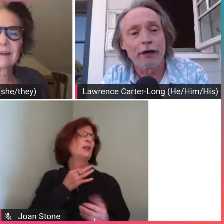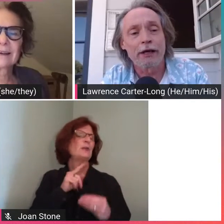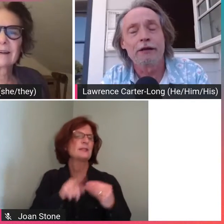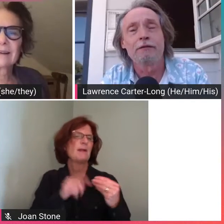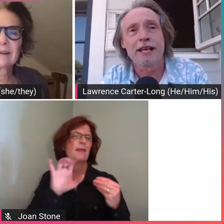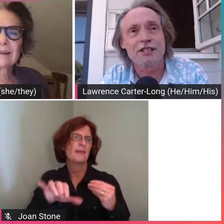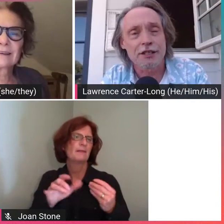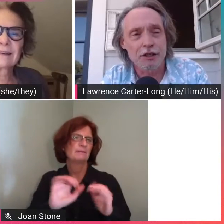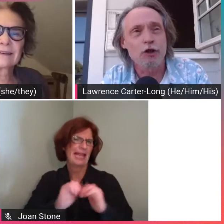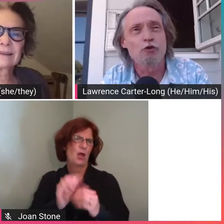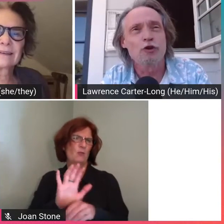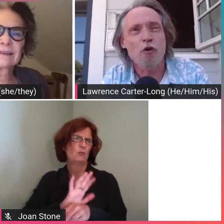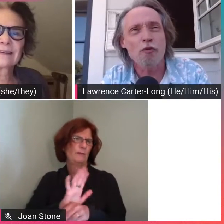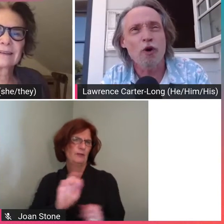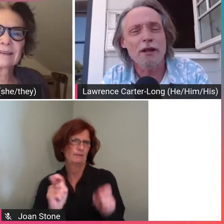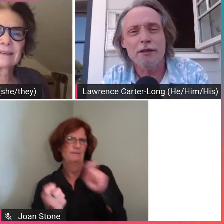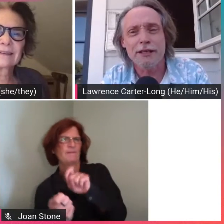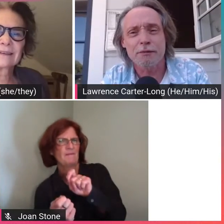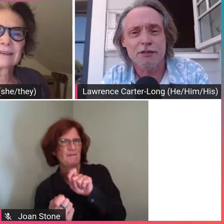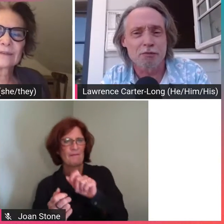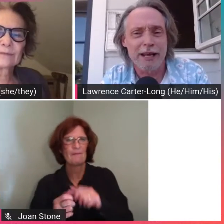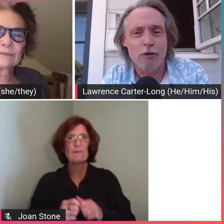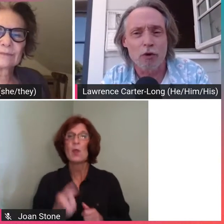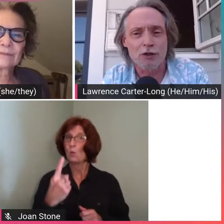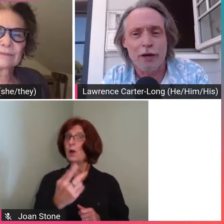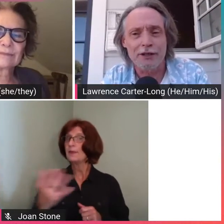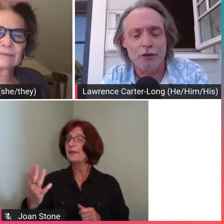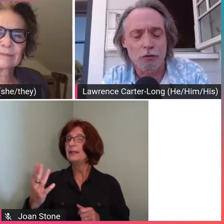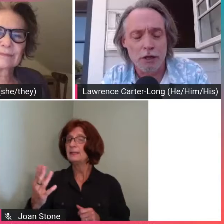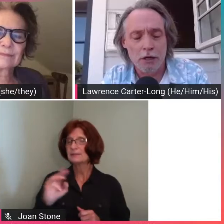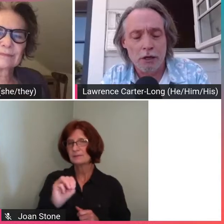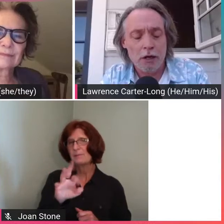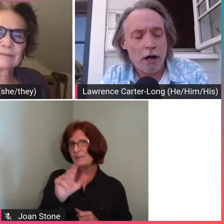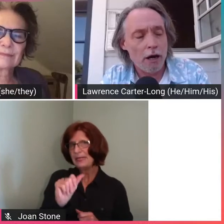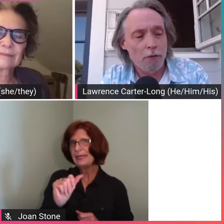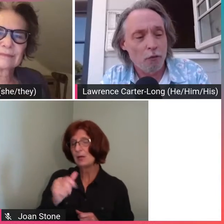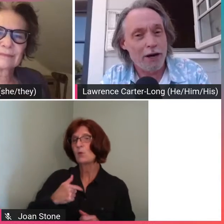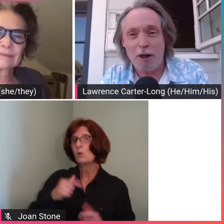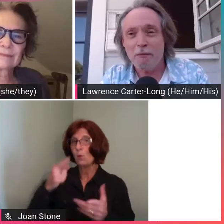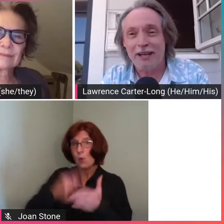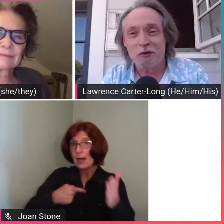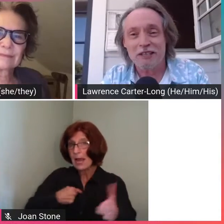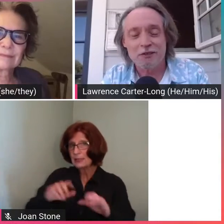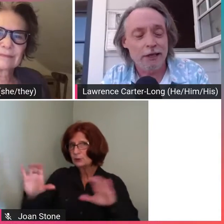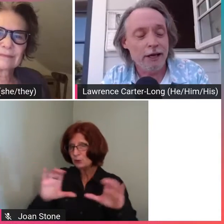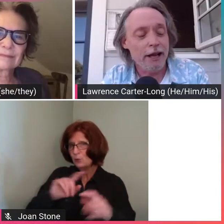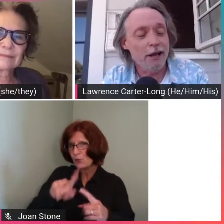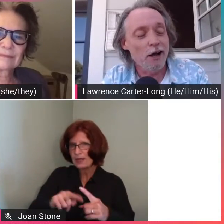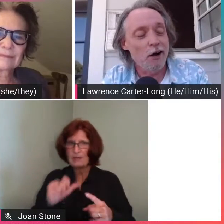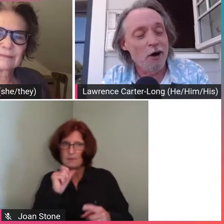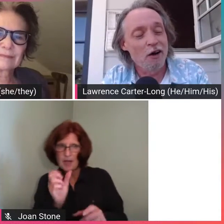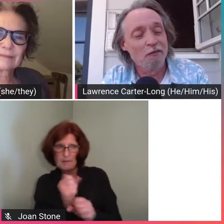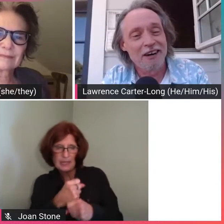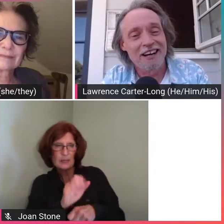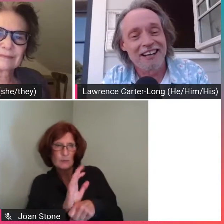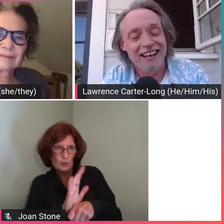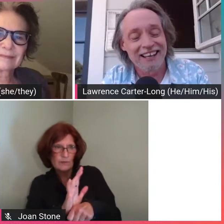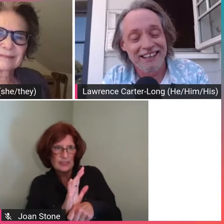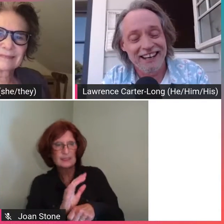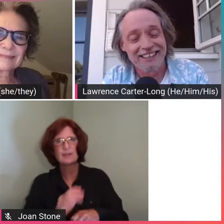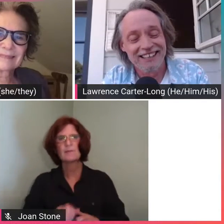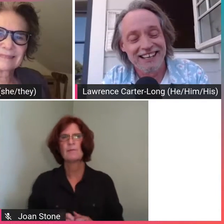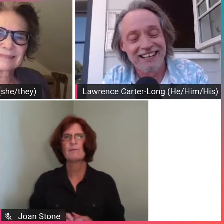You know, things can, you don't, one of the things, because media works what I do when I'm not making movies, and